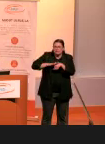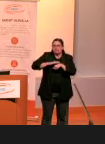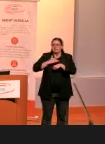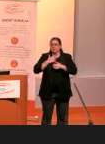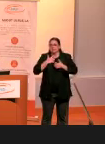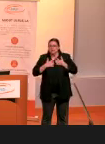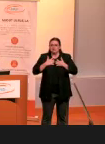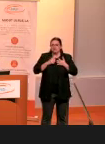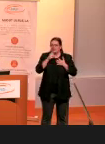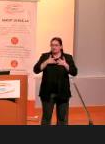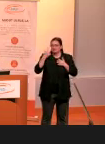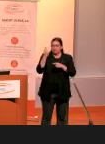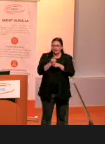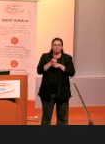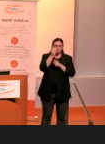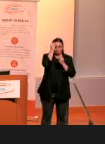doctor.